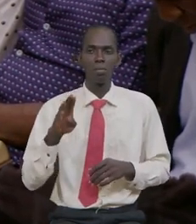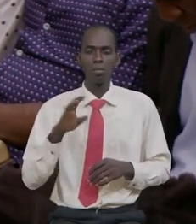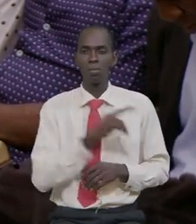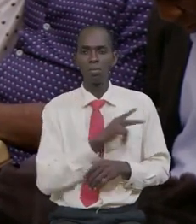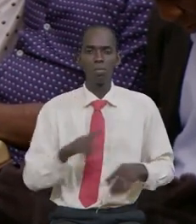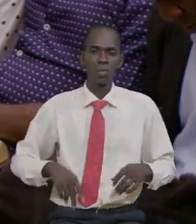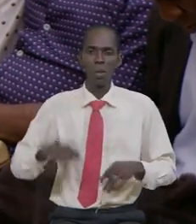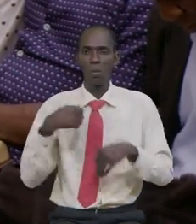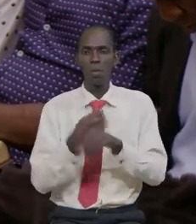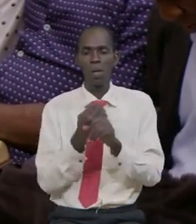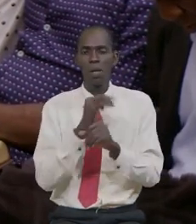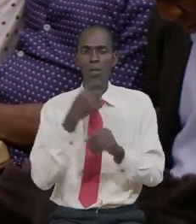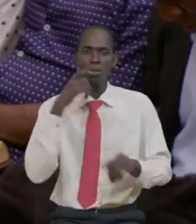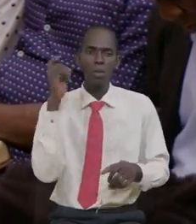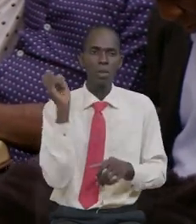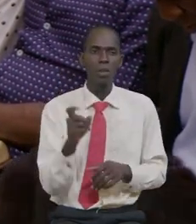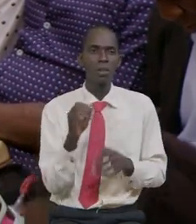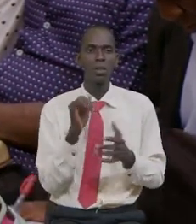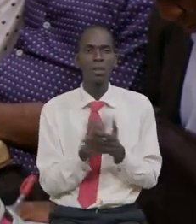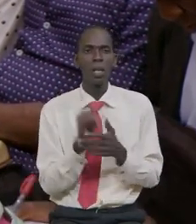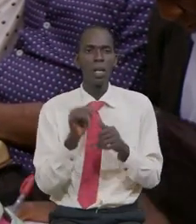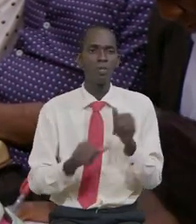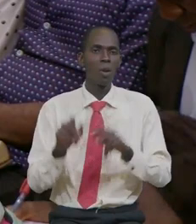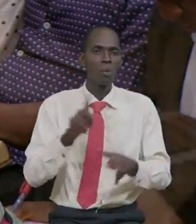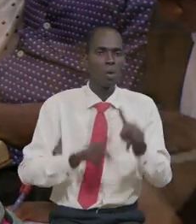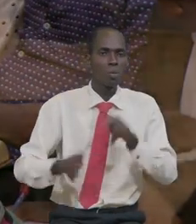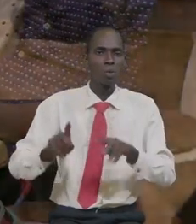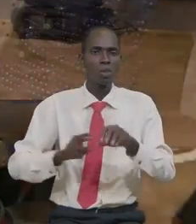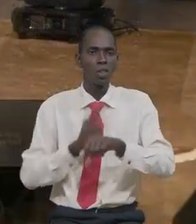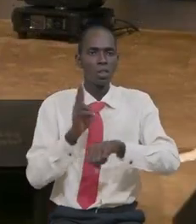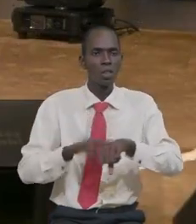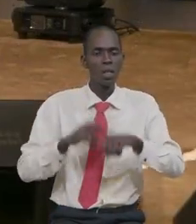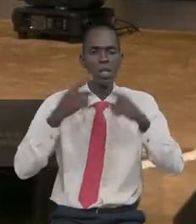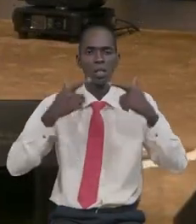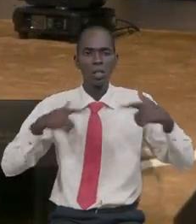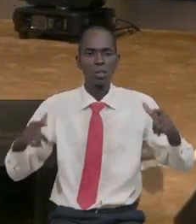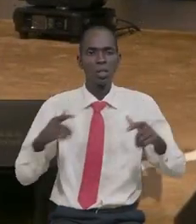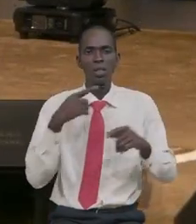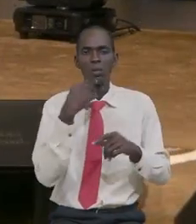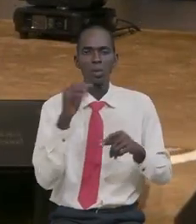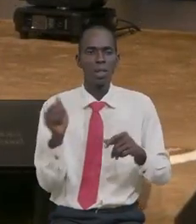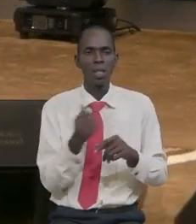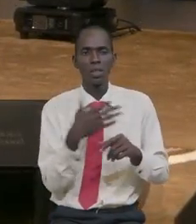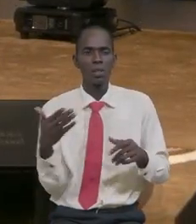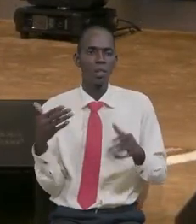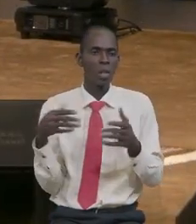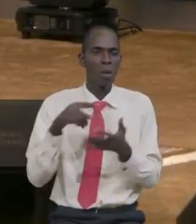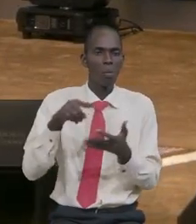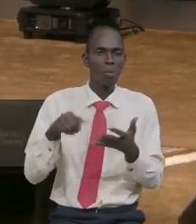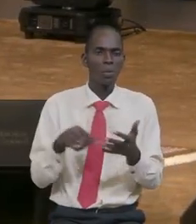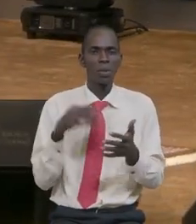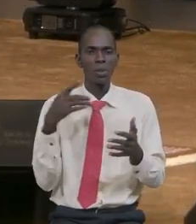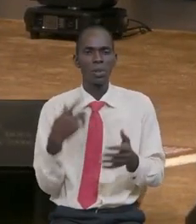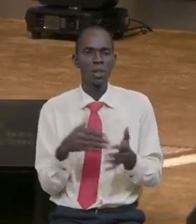and language which speak anything amiss against the God of Shadrach, Meshach,